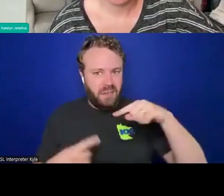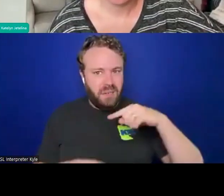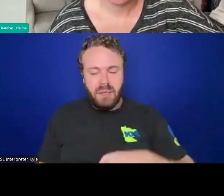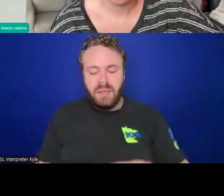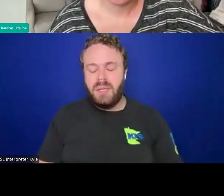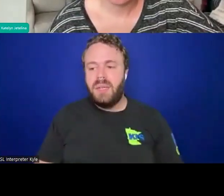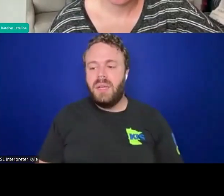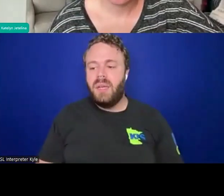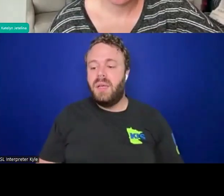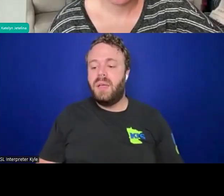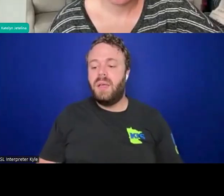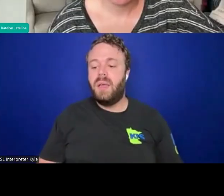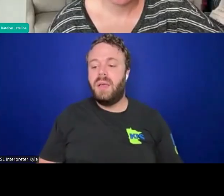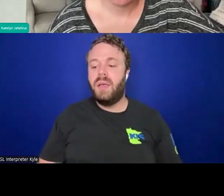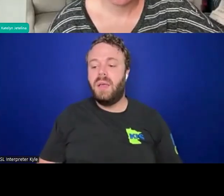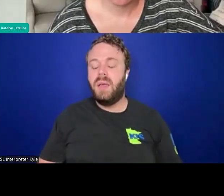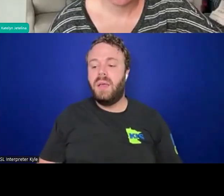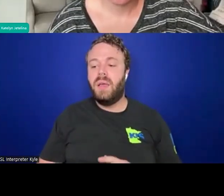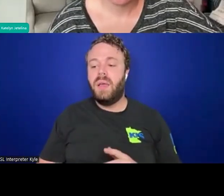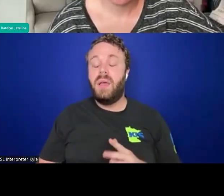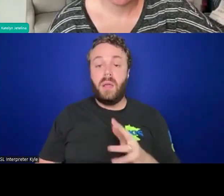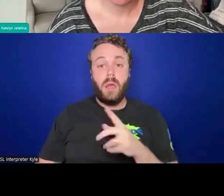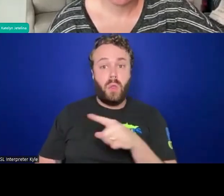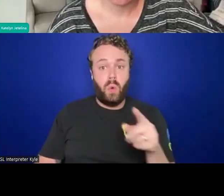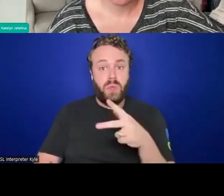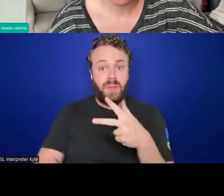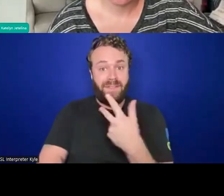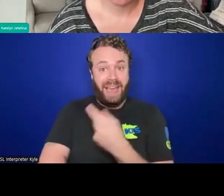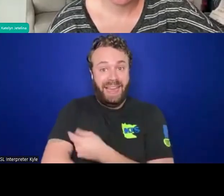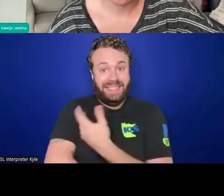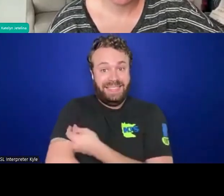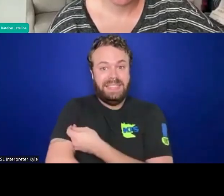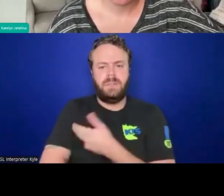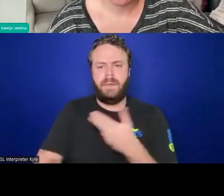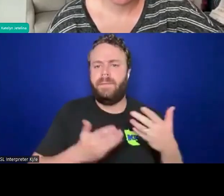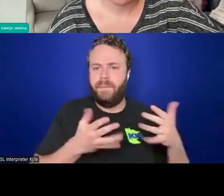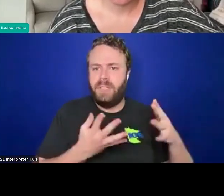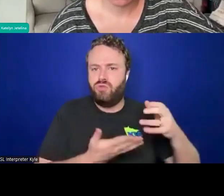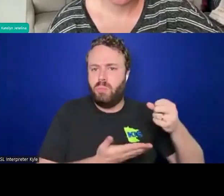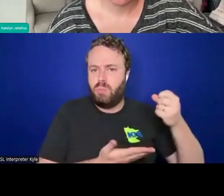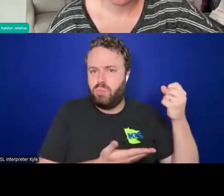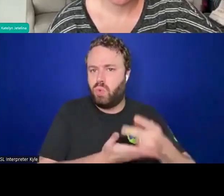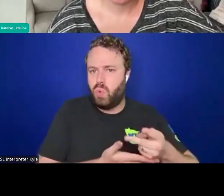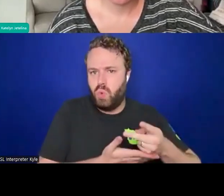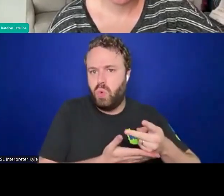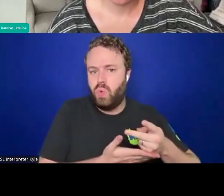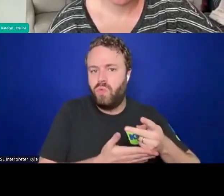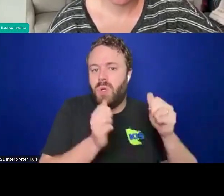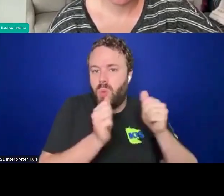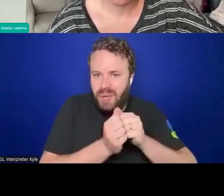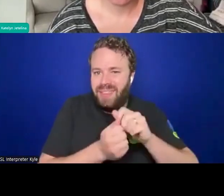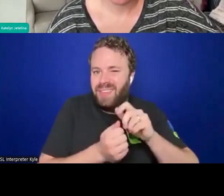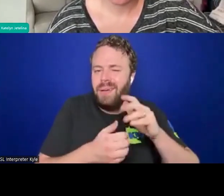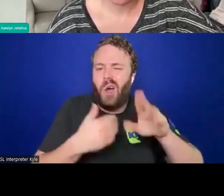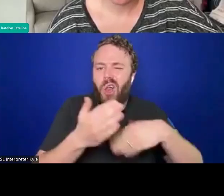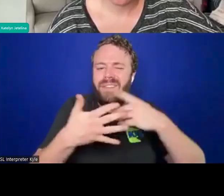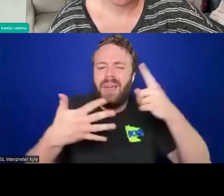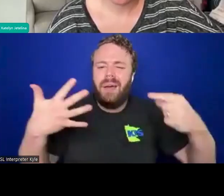recently, those vaccines were approved with the indications, that we've already talked